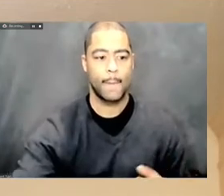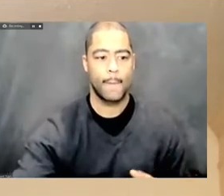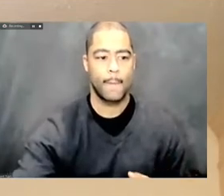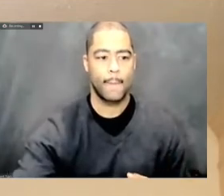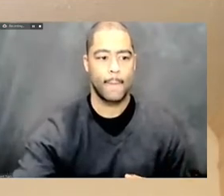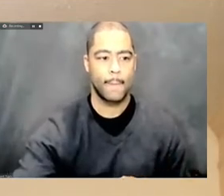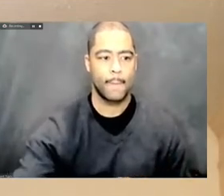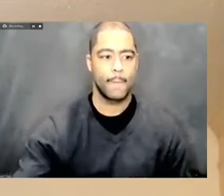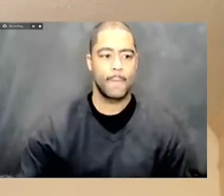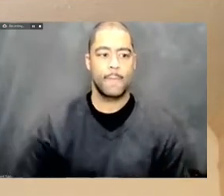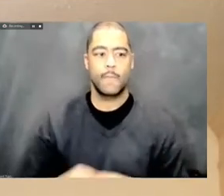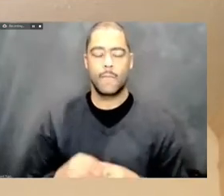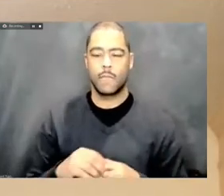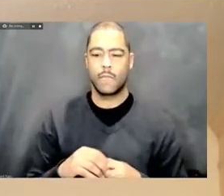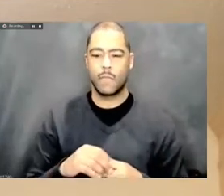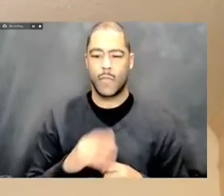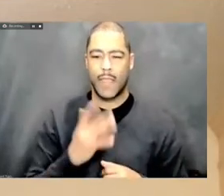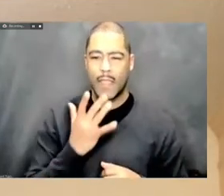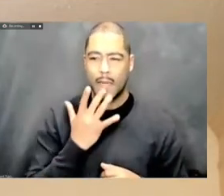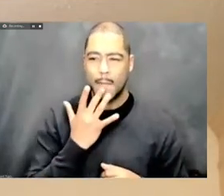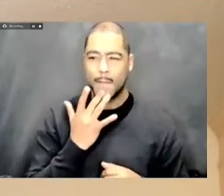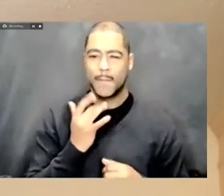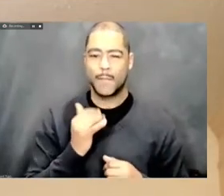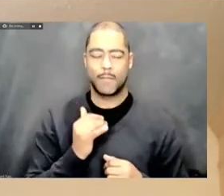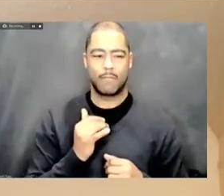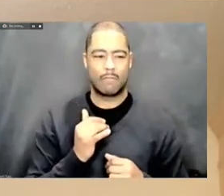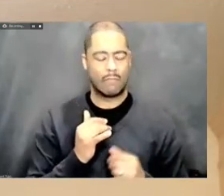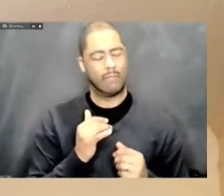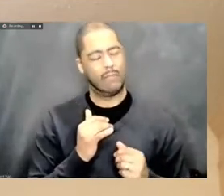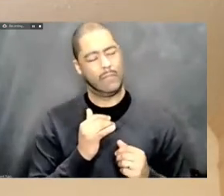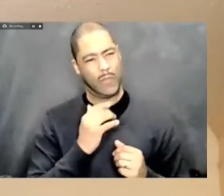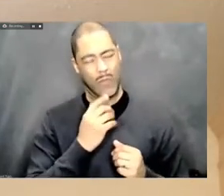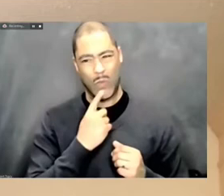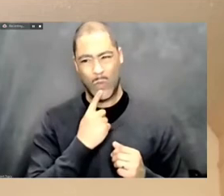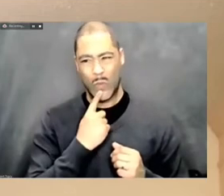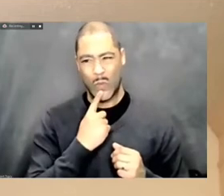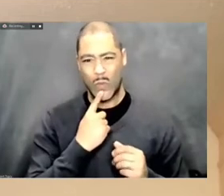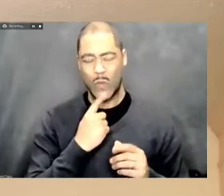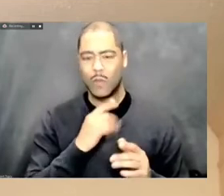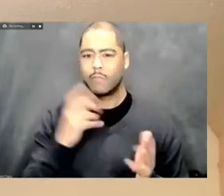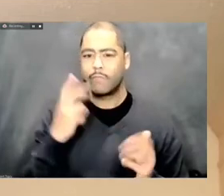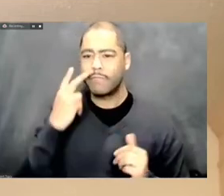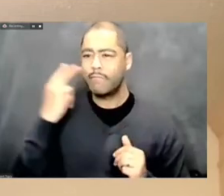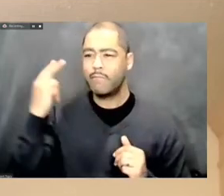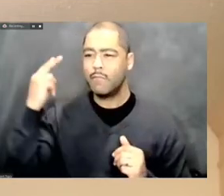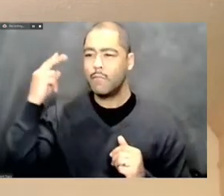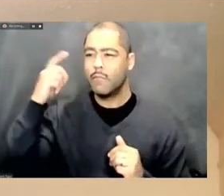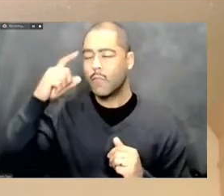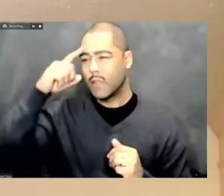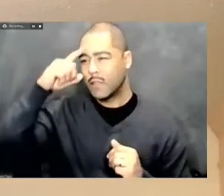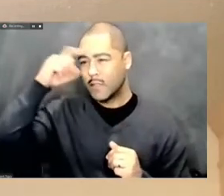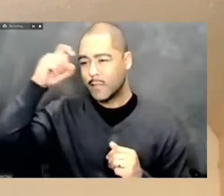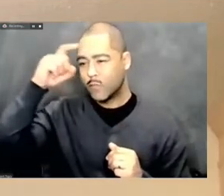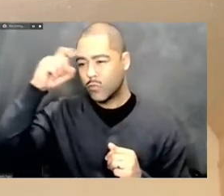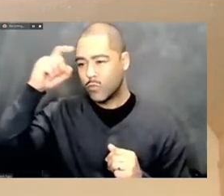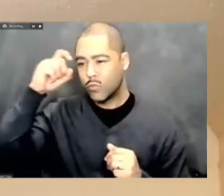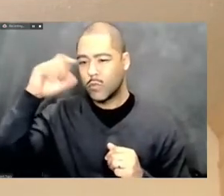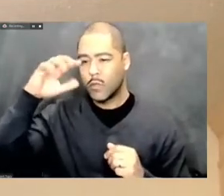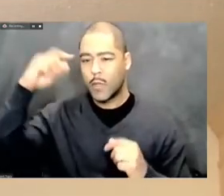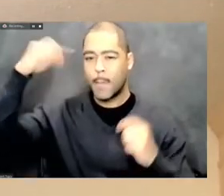Essence of citrus. Summers distillate, drift into my face and